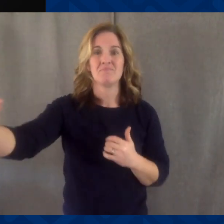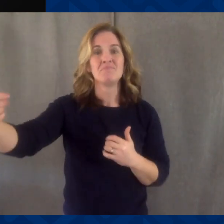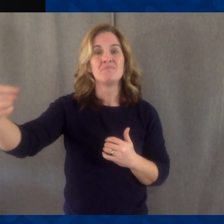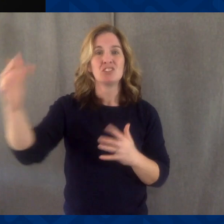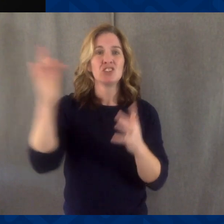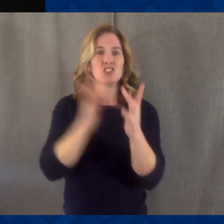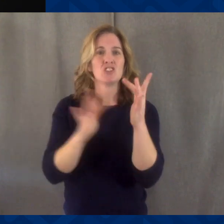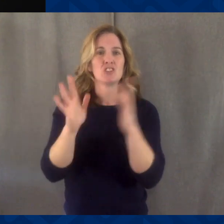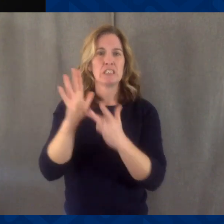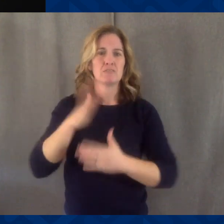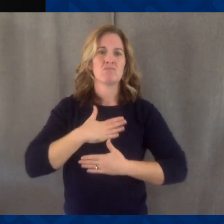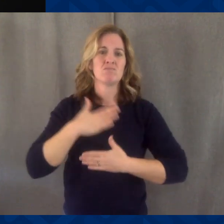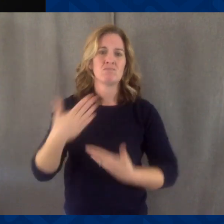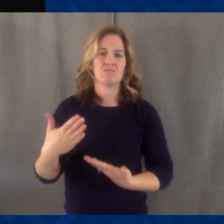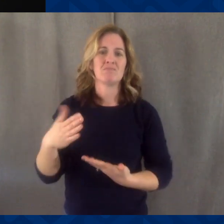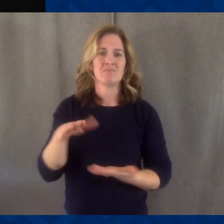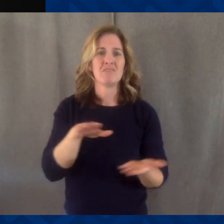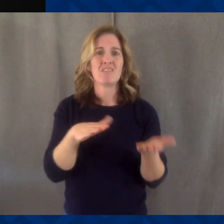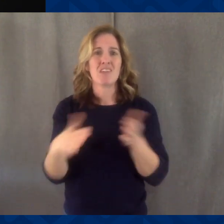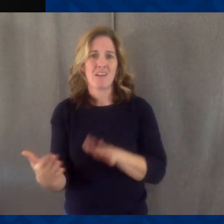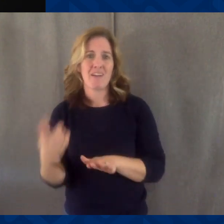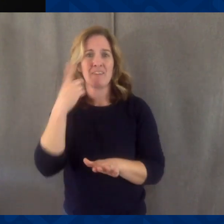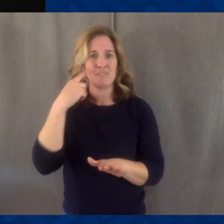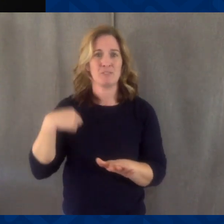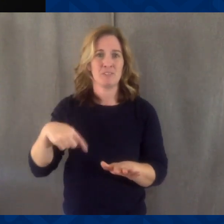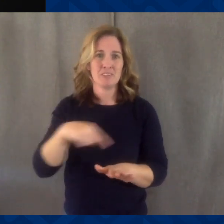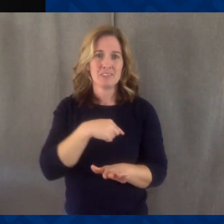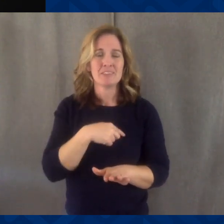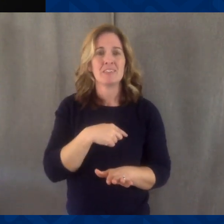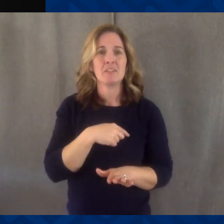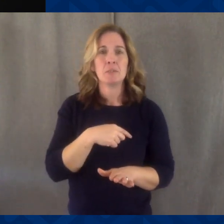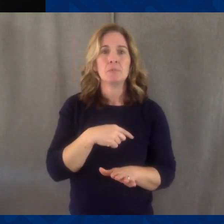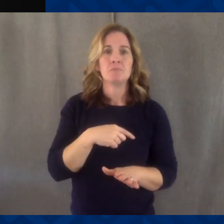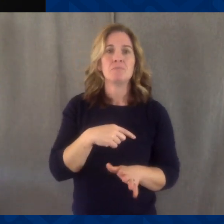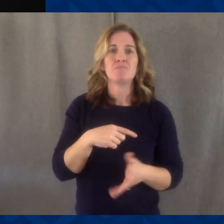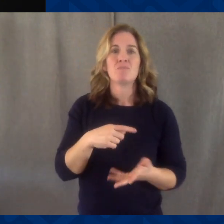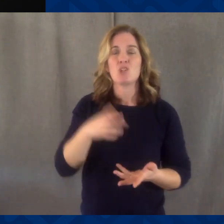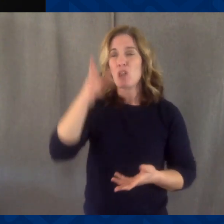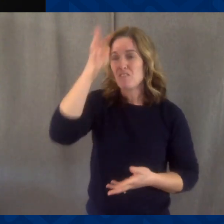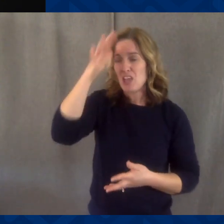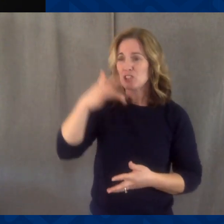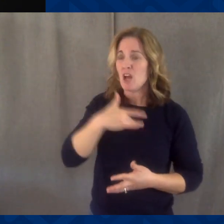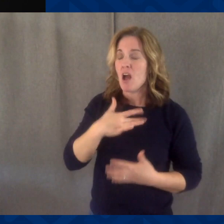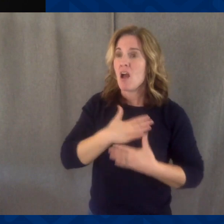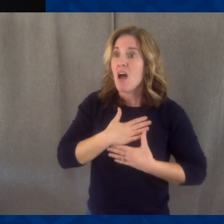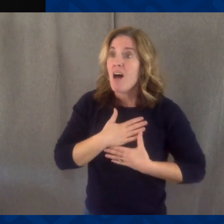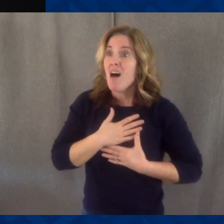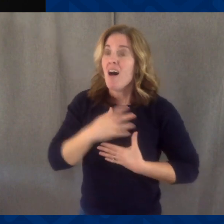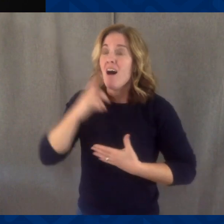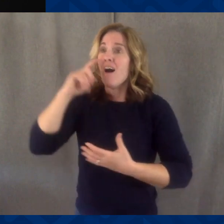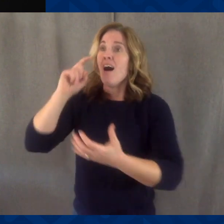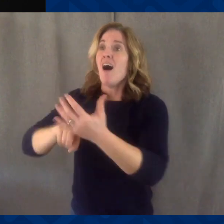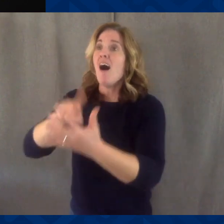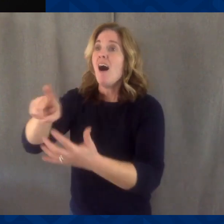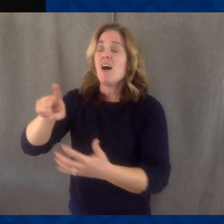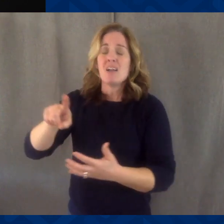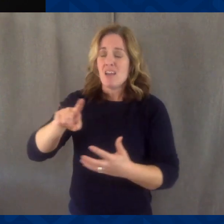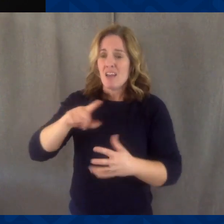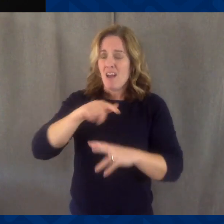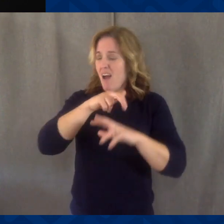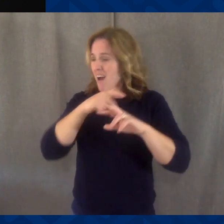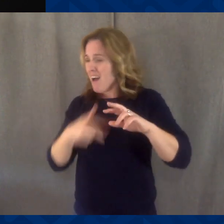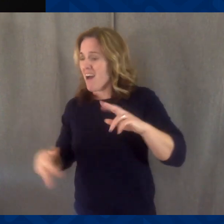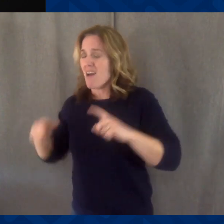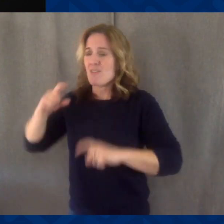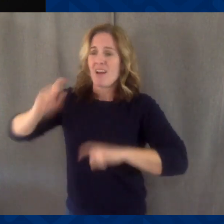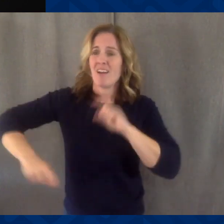he was still a long way off, the father's heart was filled with compassion for this younger son. He runs to him. He embraces him. I want you to